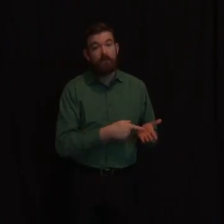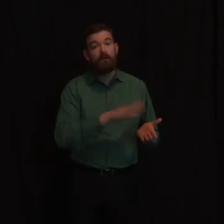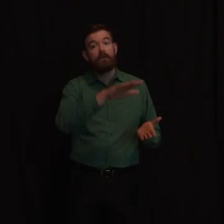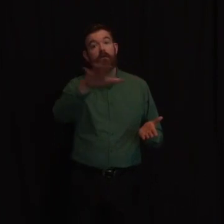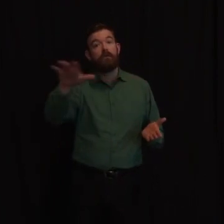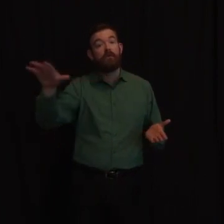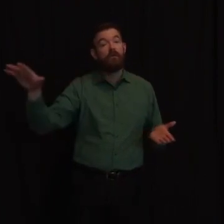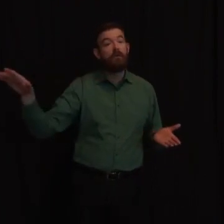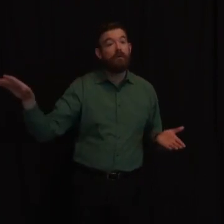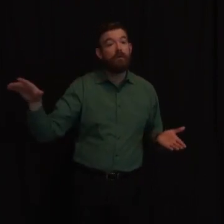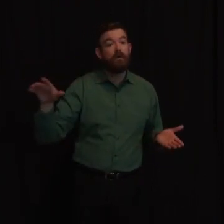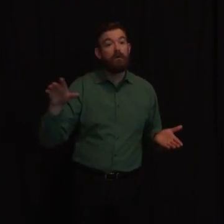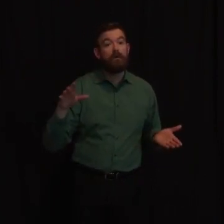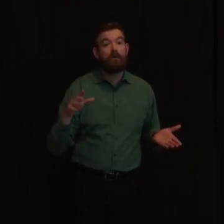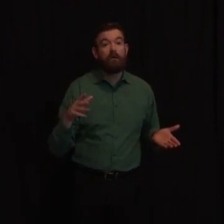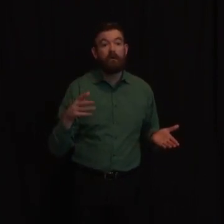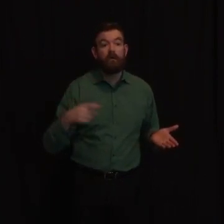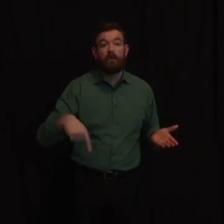That is irresponsible.